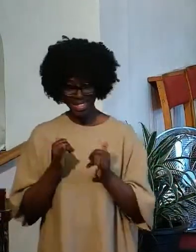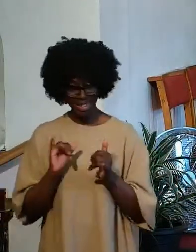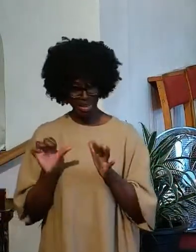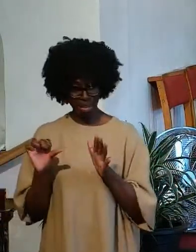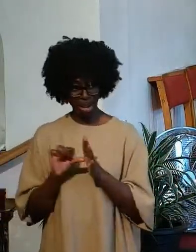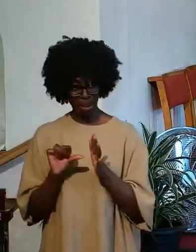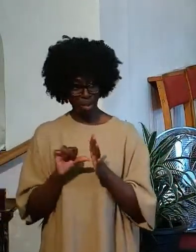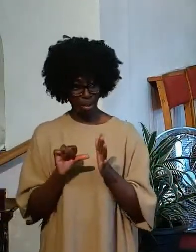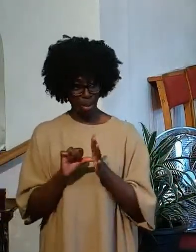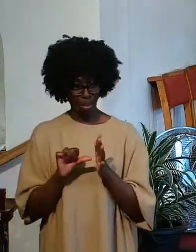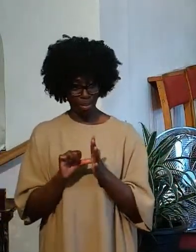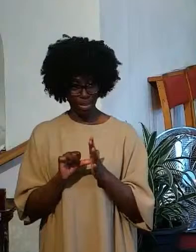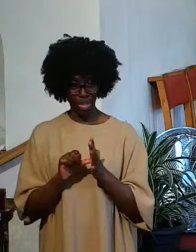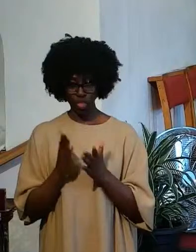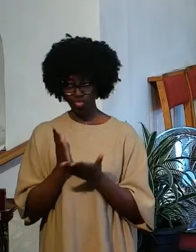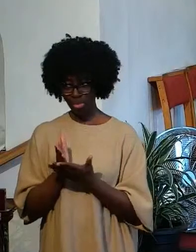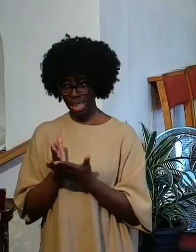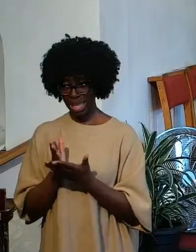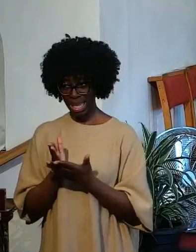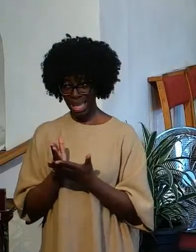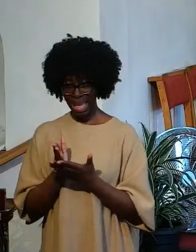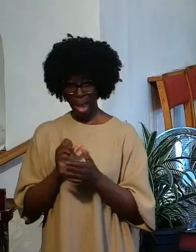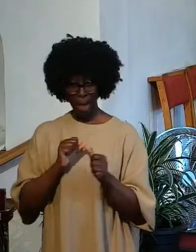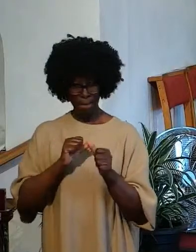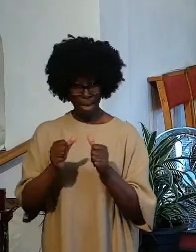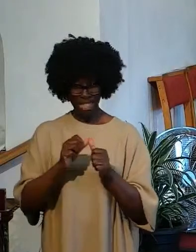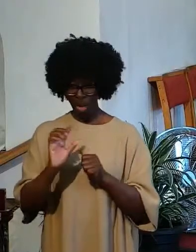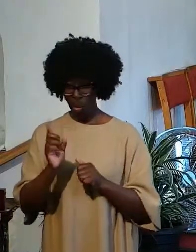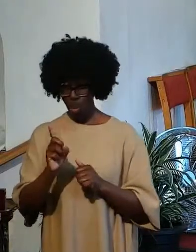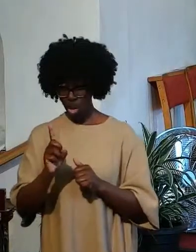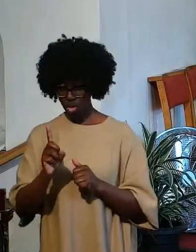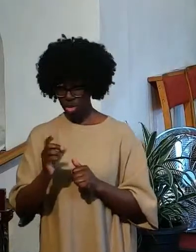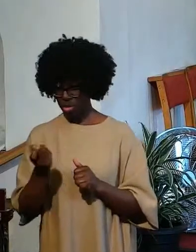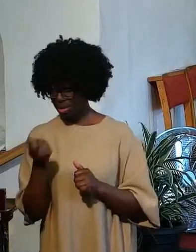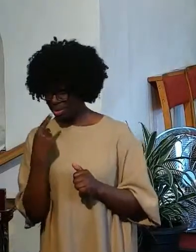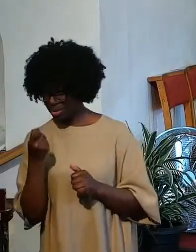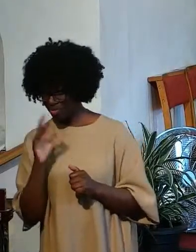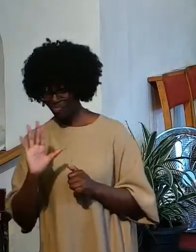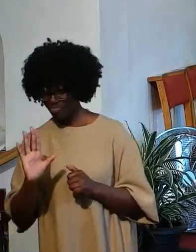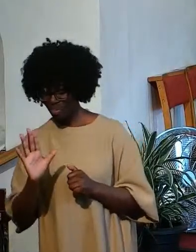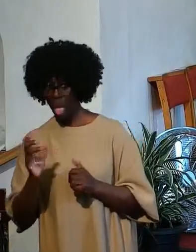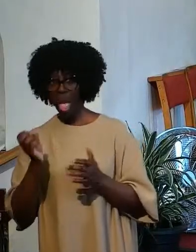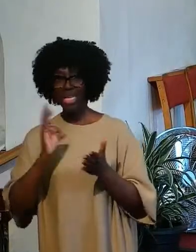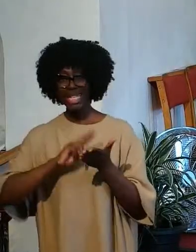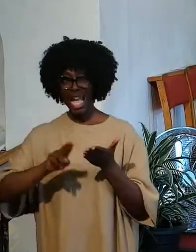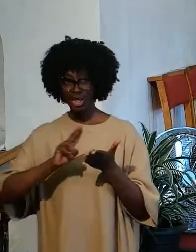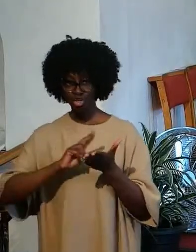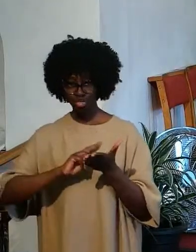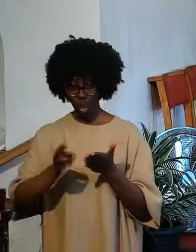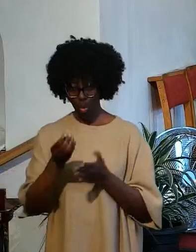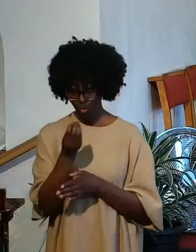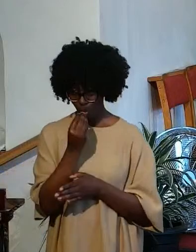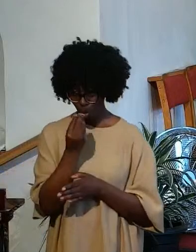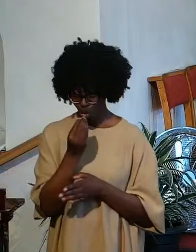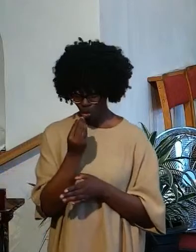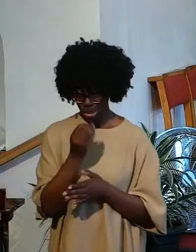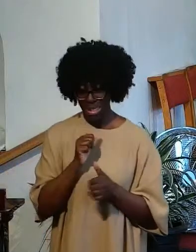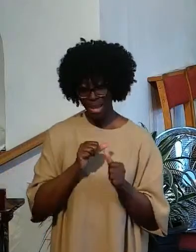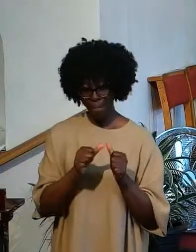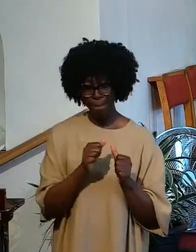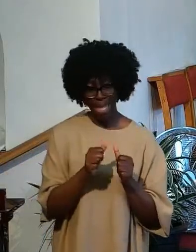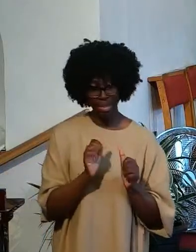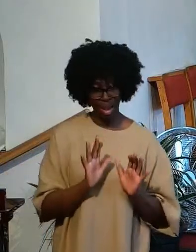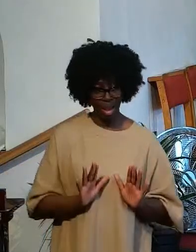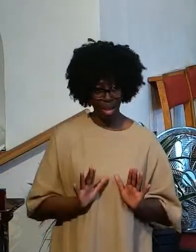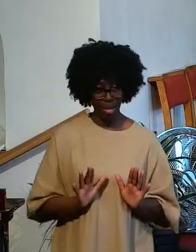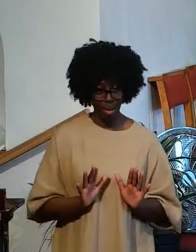What I'm saying here is natural stuff is far better than extracted products. Where we can't do